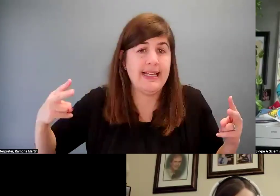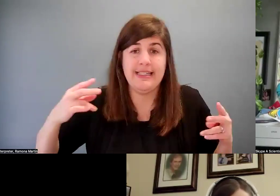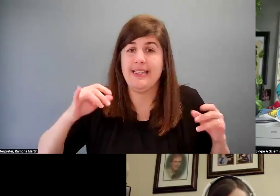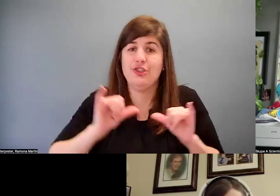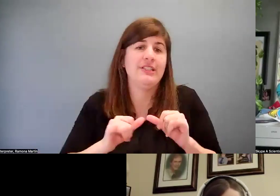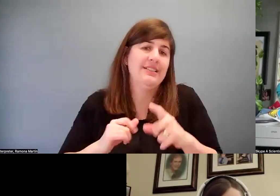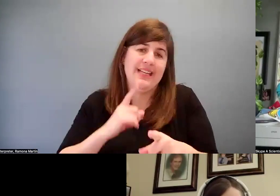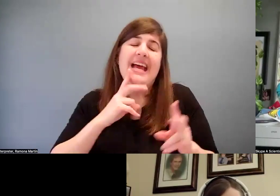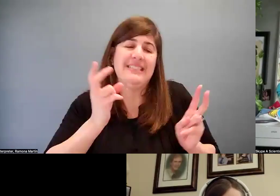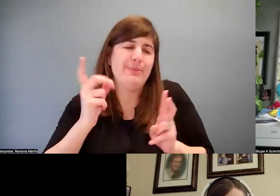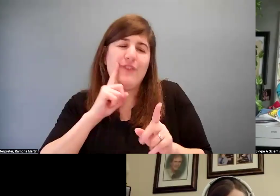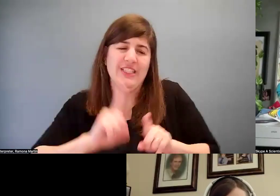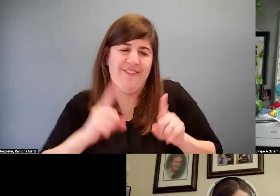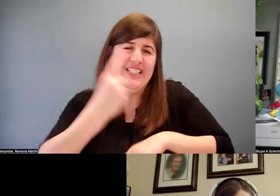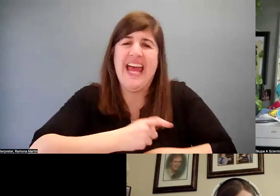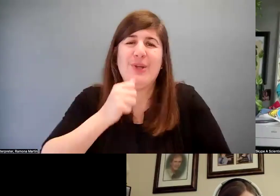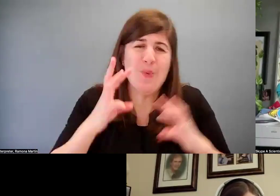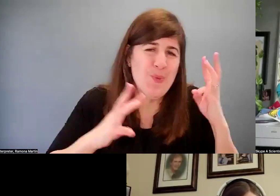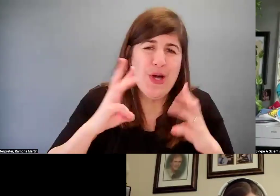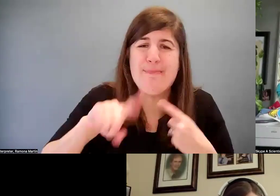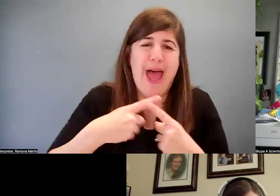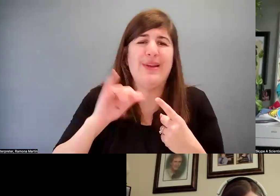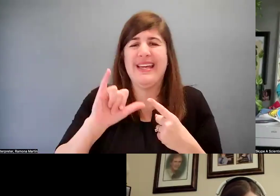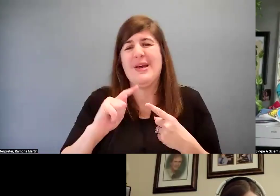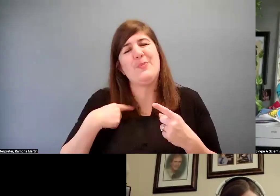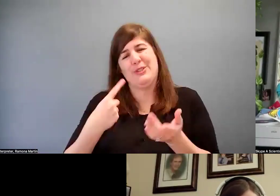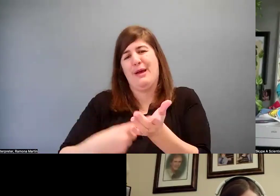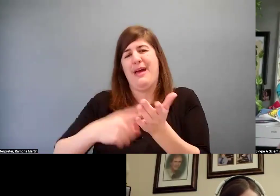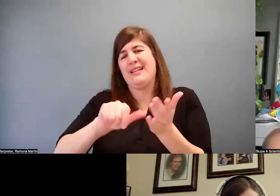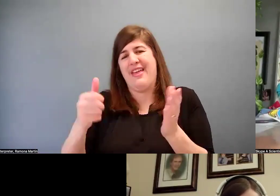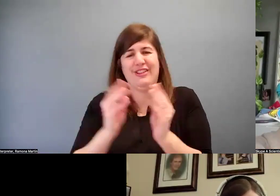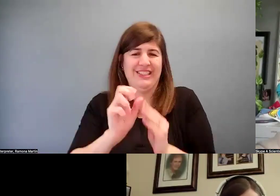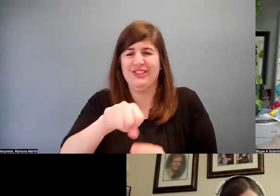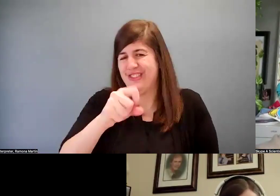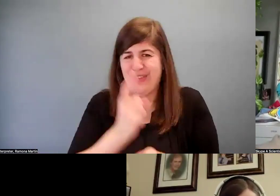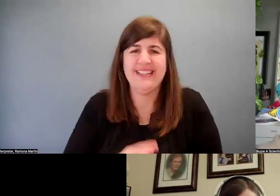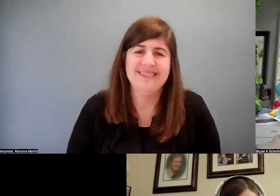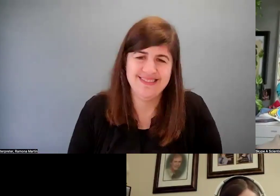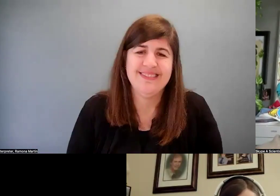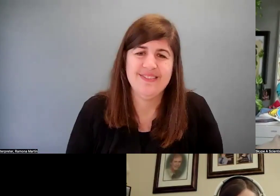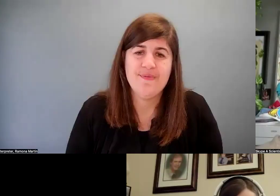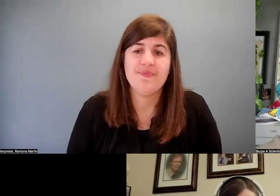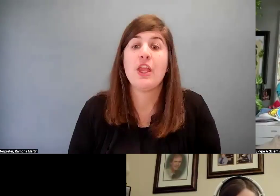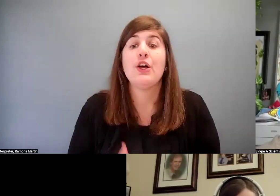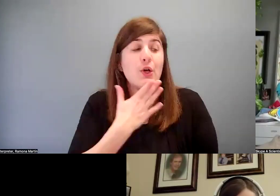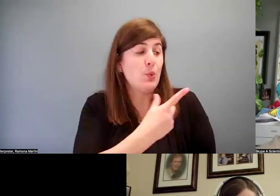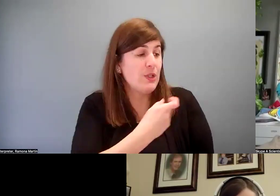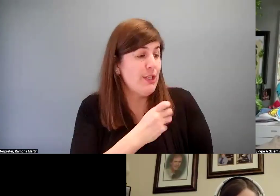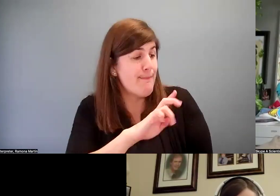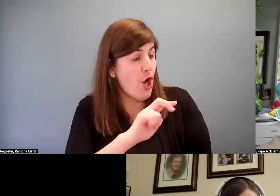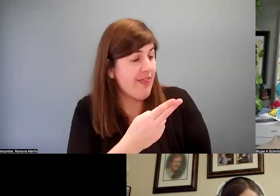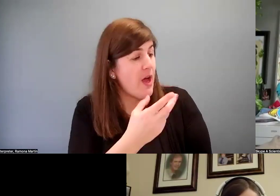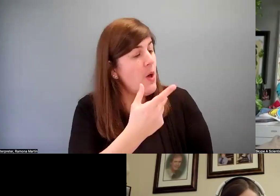don't subject for a worry different about it. type of Don't worry about scientist. it. Yeah. It's like we'll talk about that in another session. Yeah. Um, Here's a good question from Martha. What